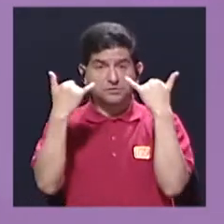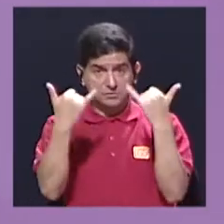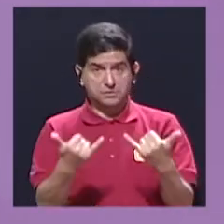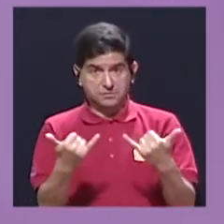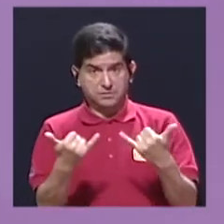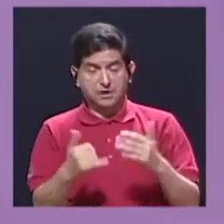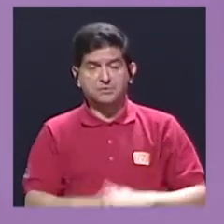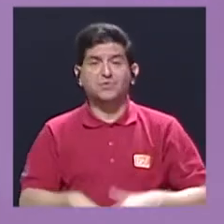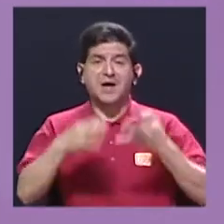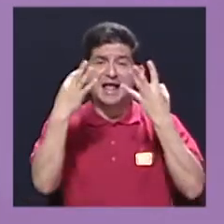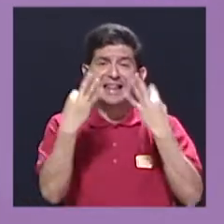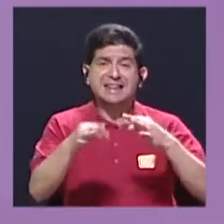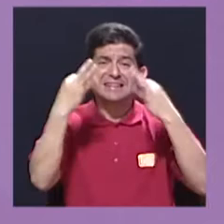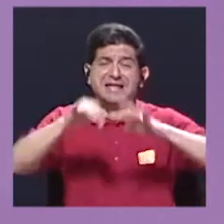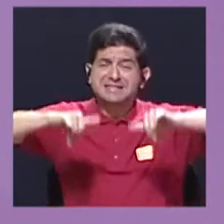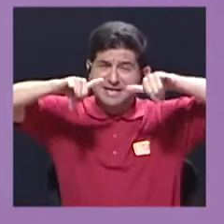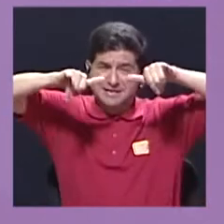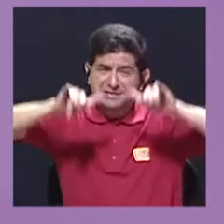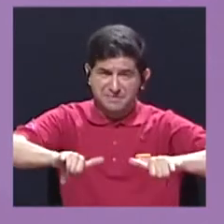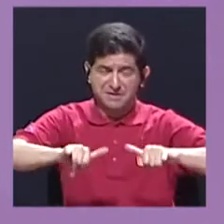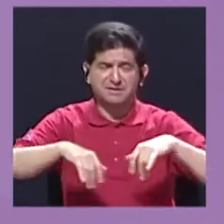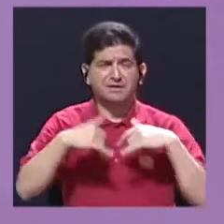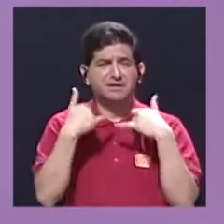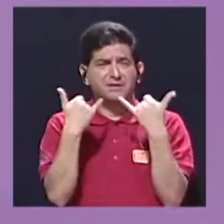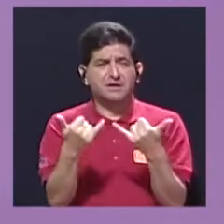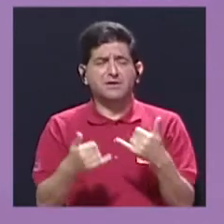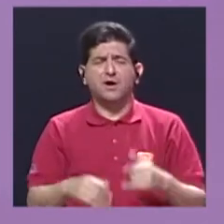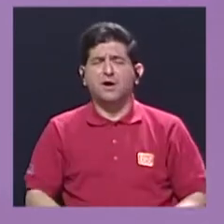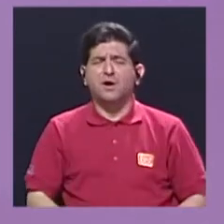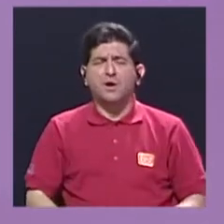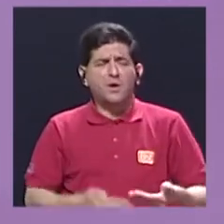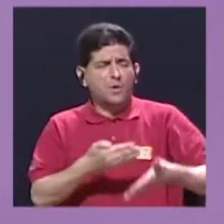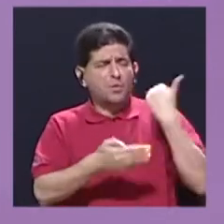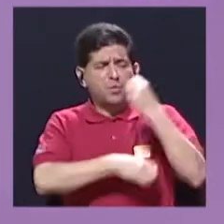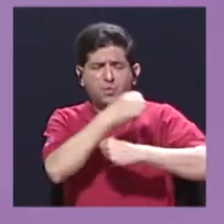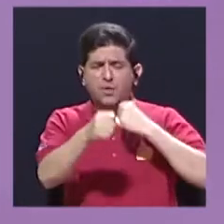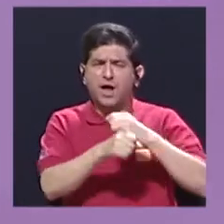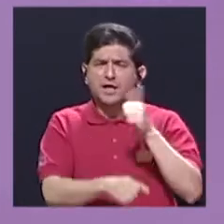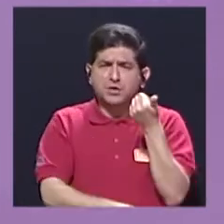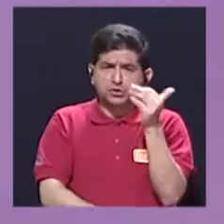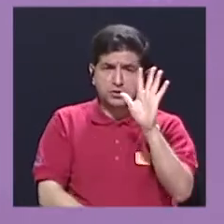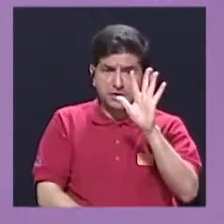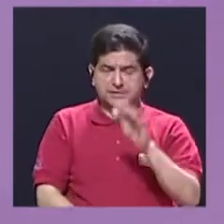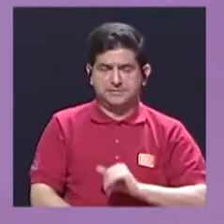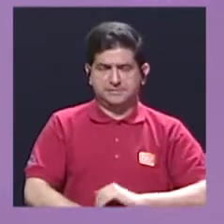trying to preserve for for many years, 15 years.